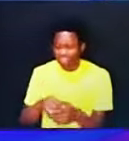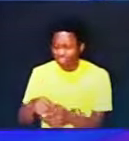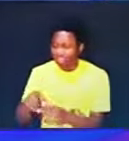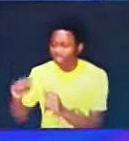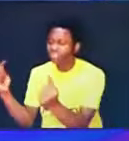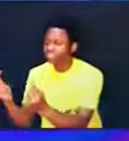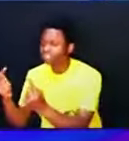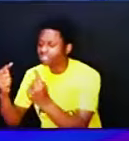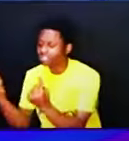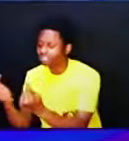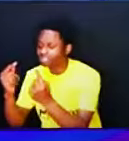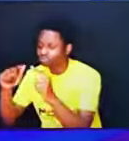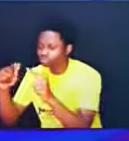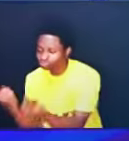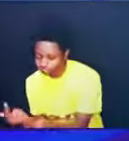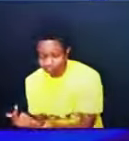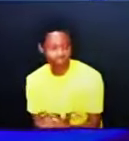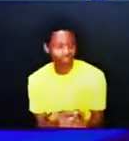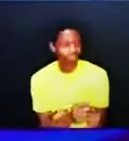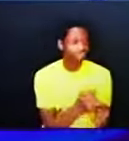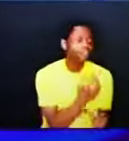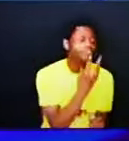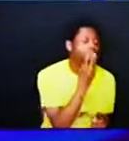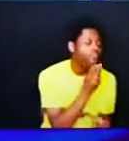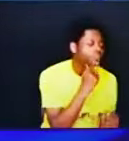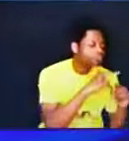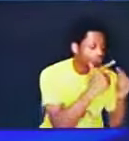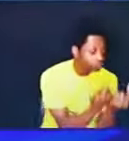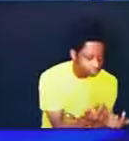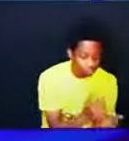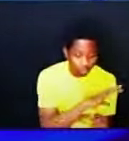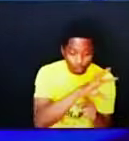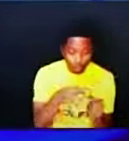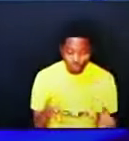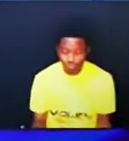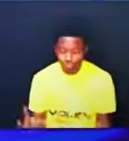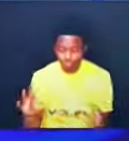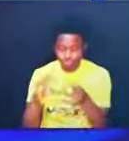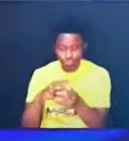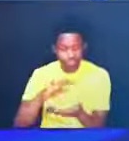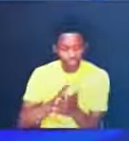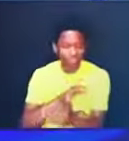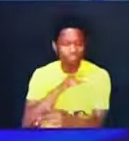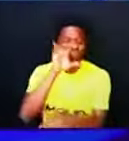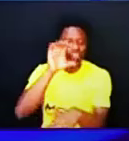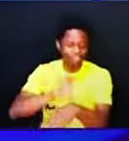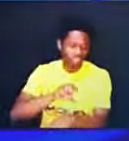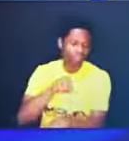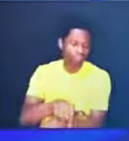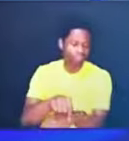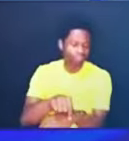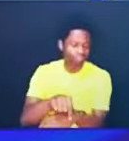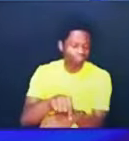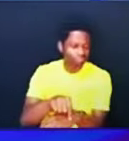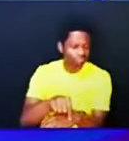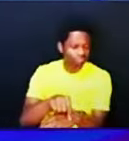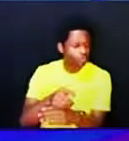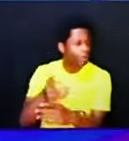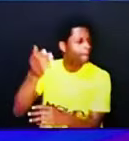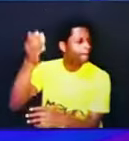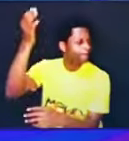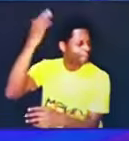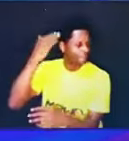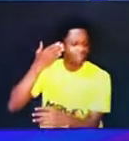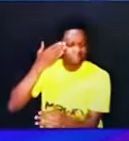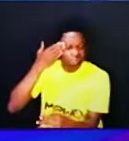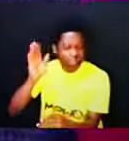Jews are made one or could be made one in Christ used to be a mystery. As my people are trying to say,